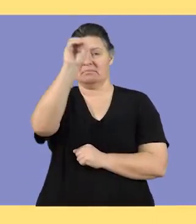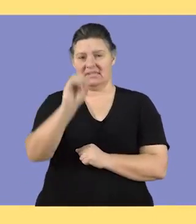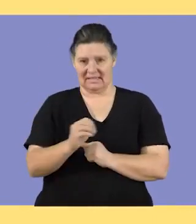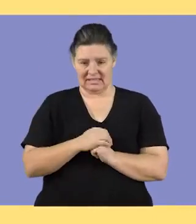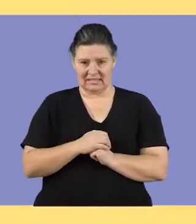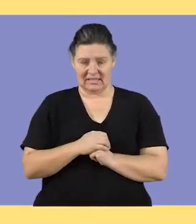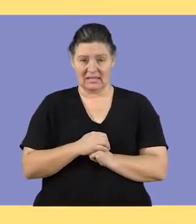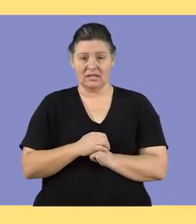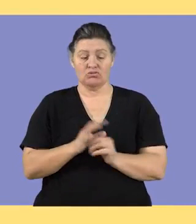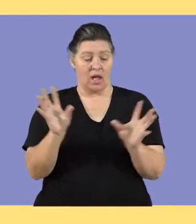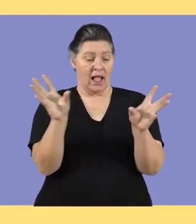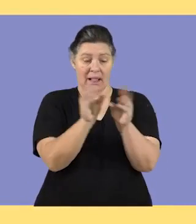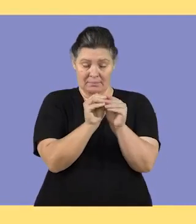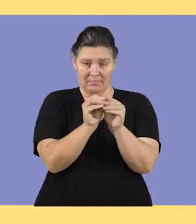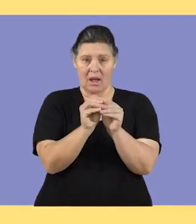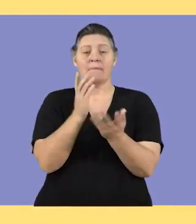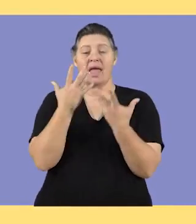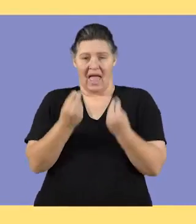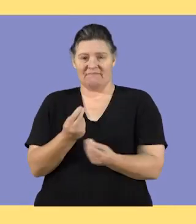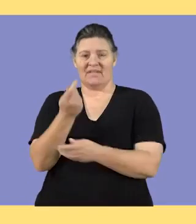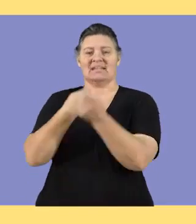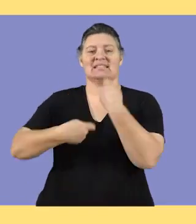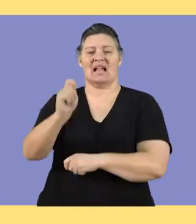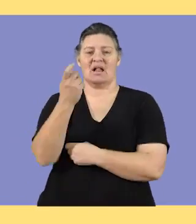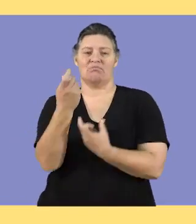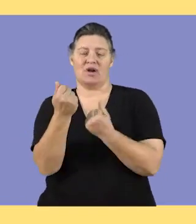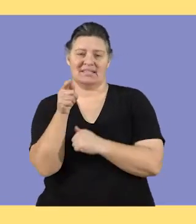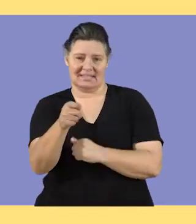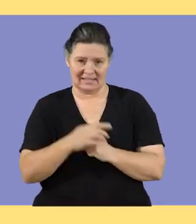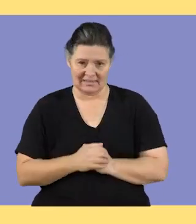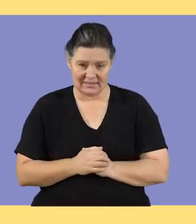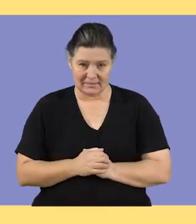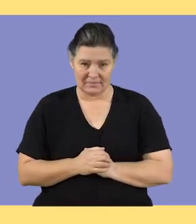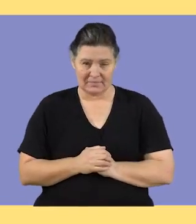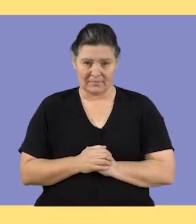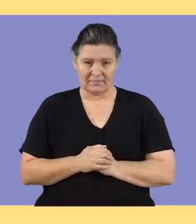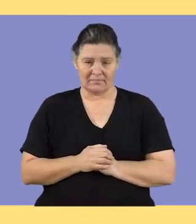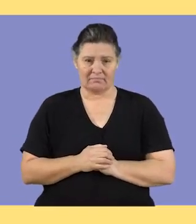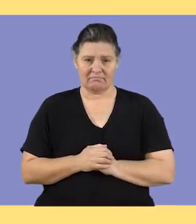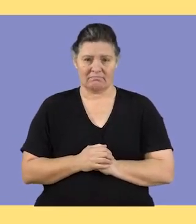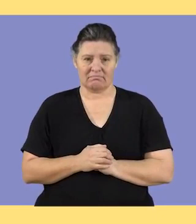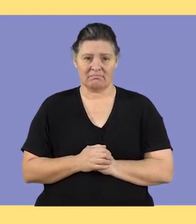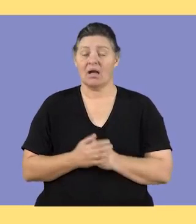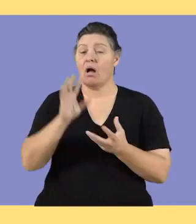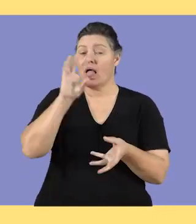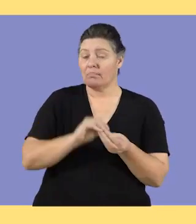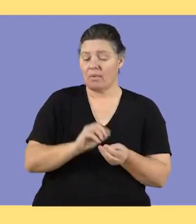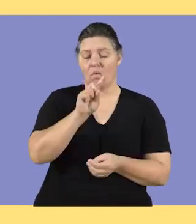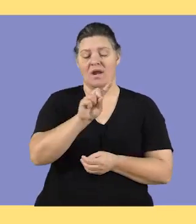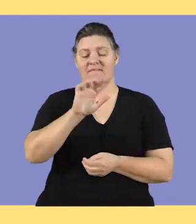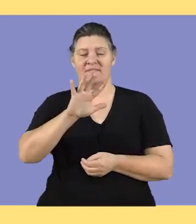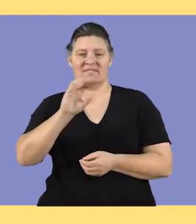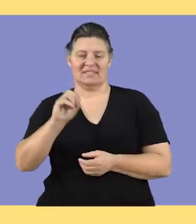is 50%. If I add the two, then I will sit with my selling price,